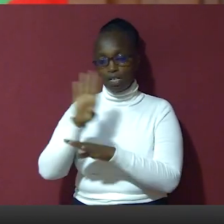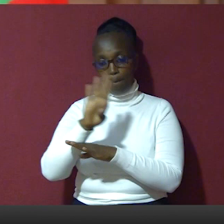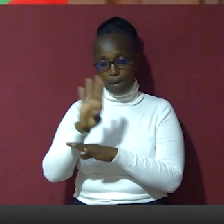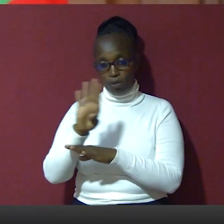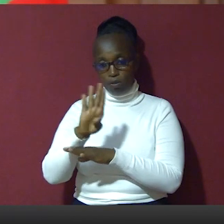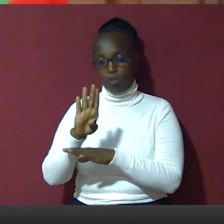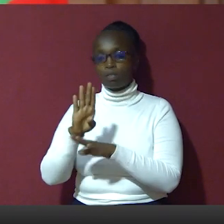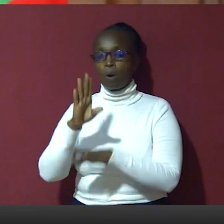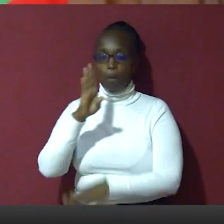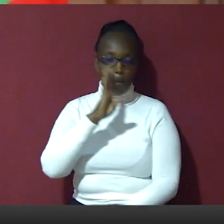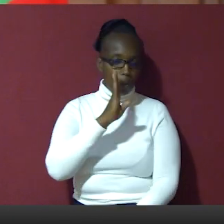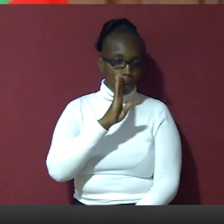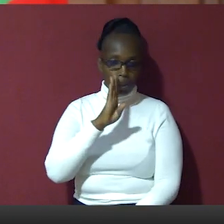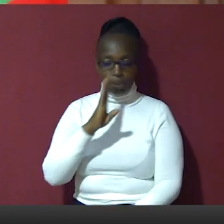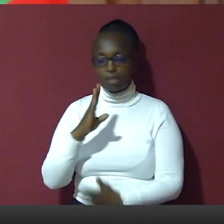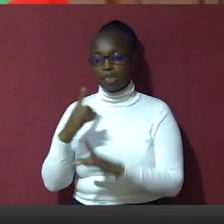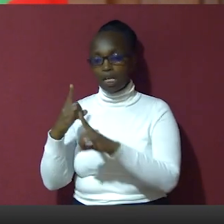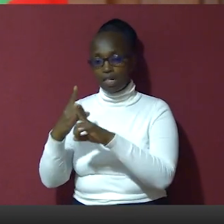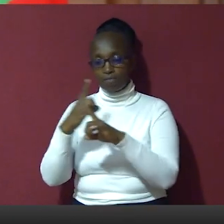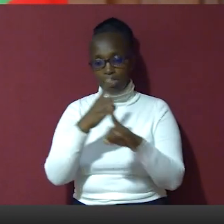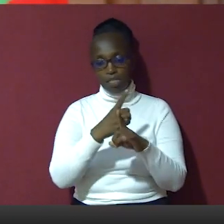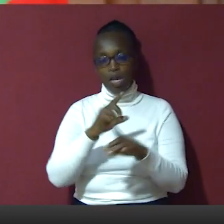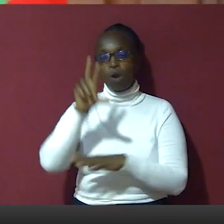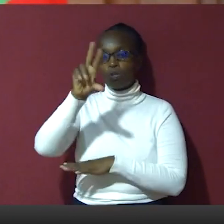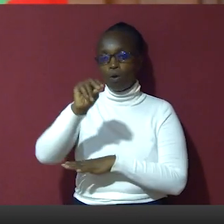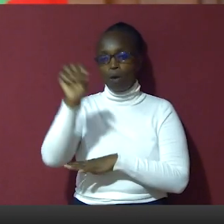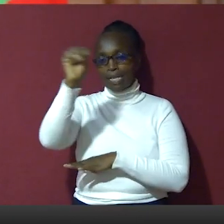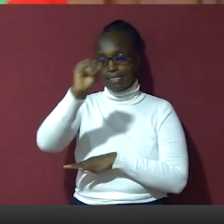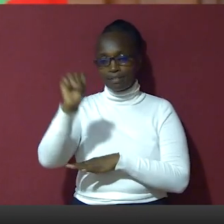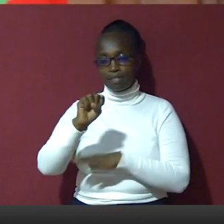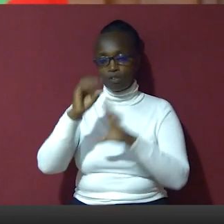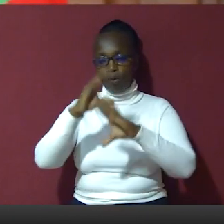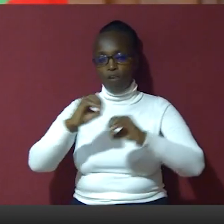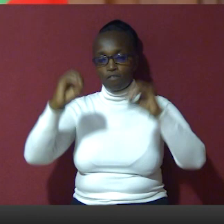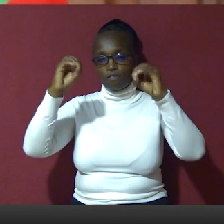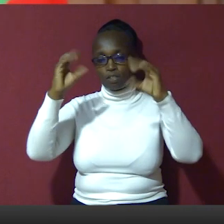billion and borrowing the difference. No state officer